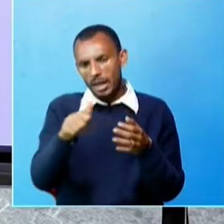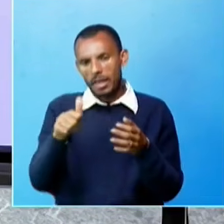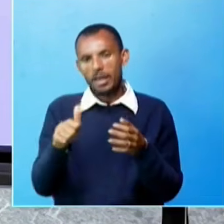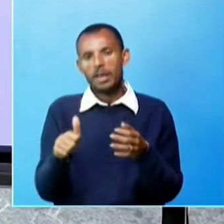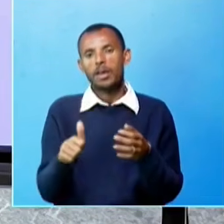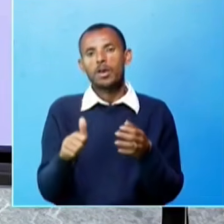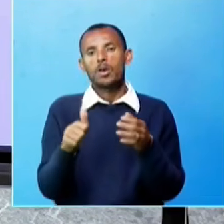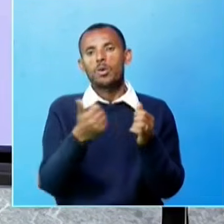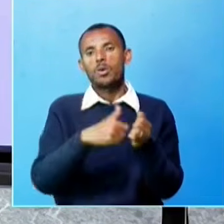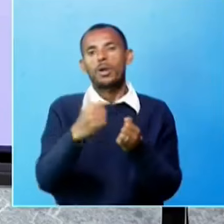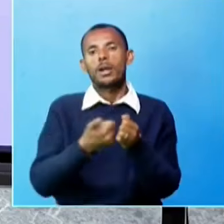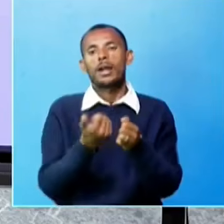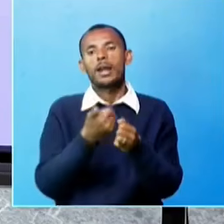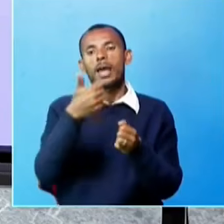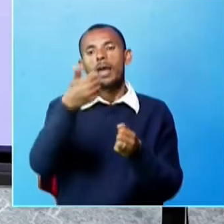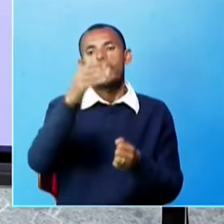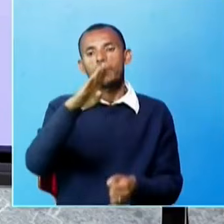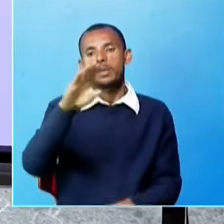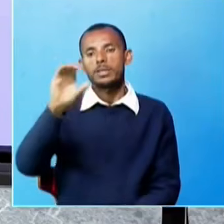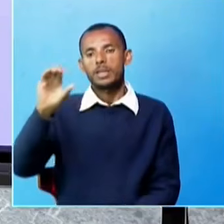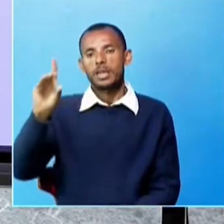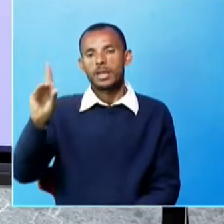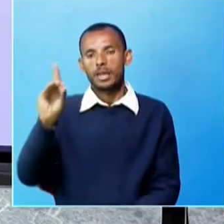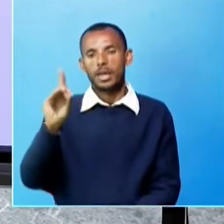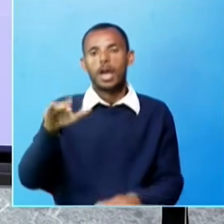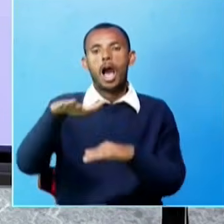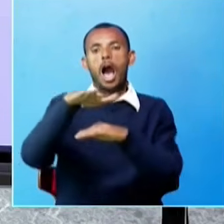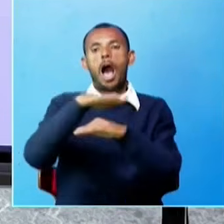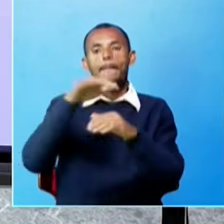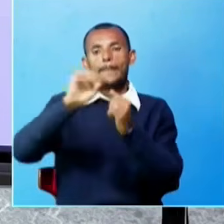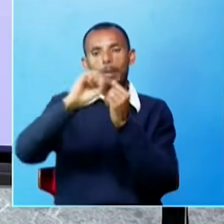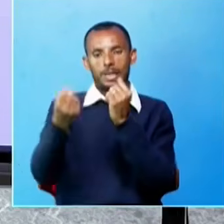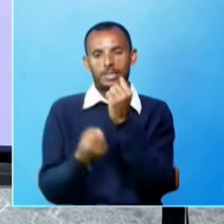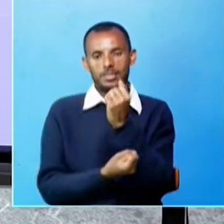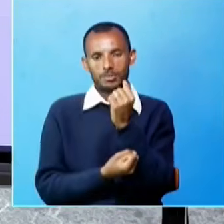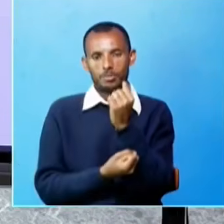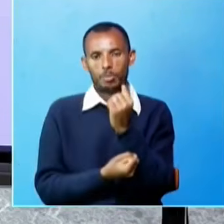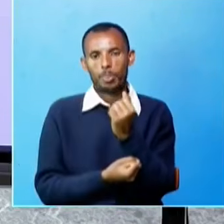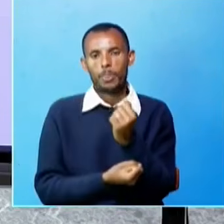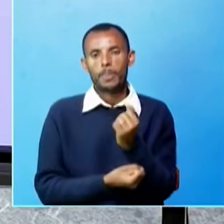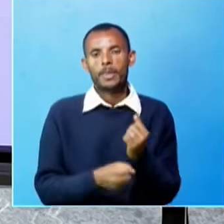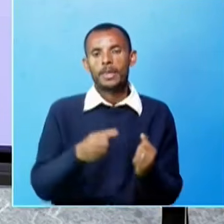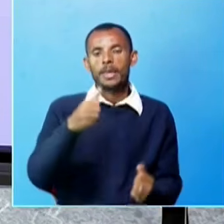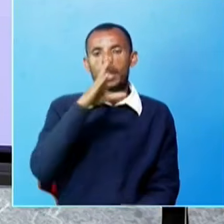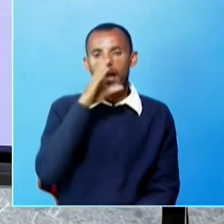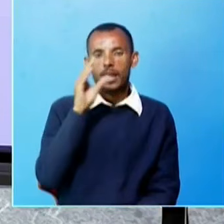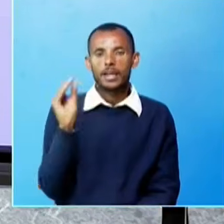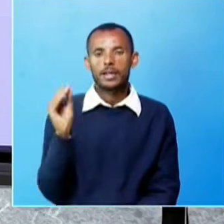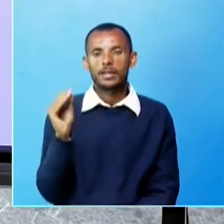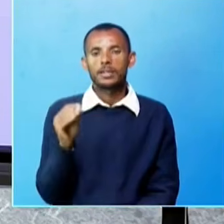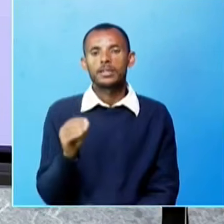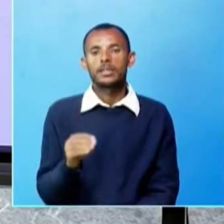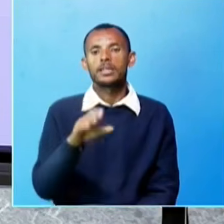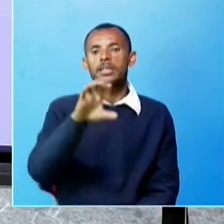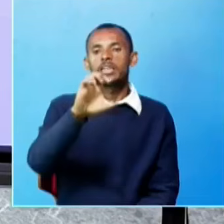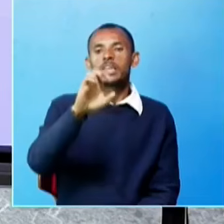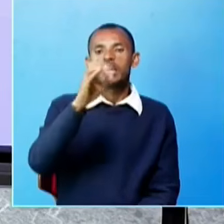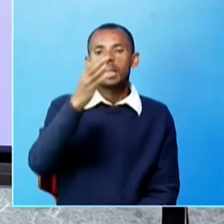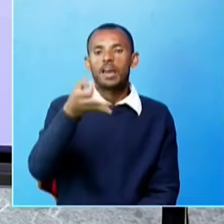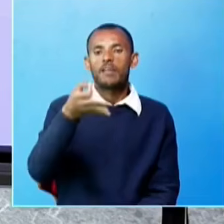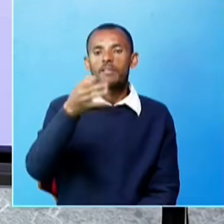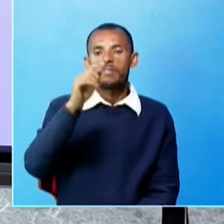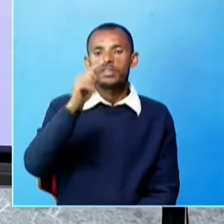A, B, C, D is an upper base, okay, and E,